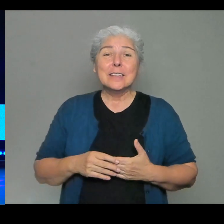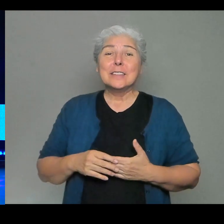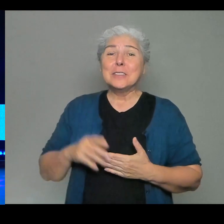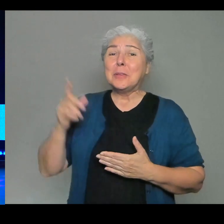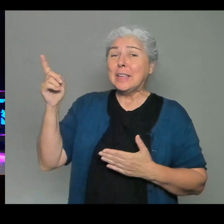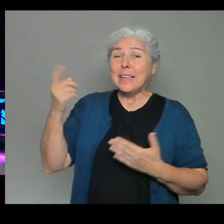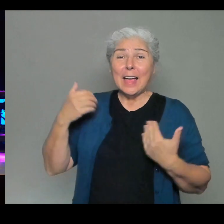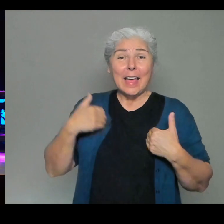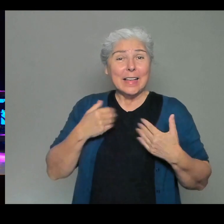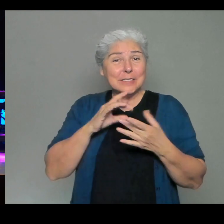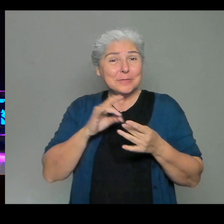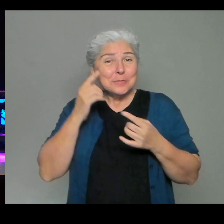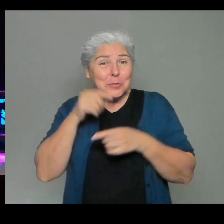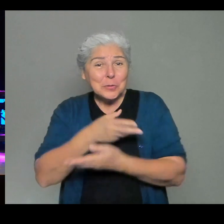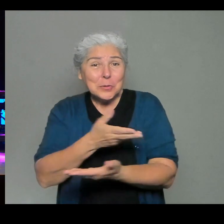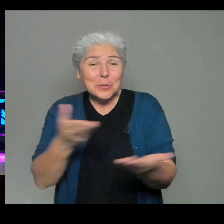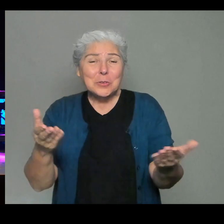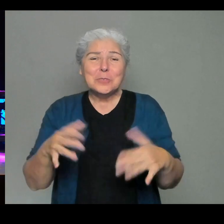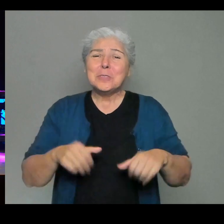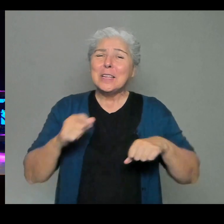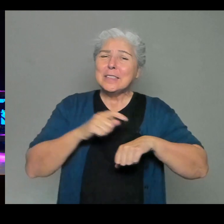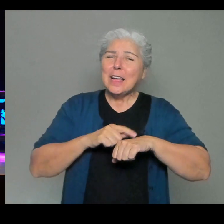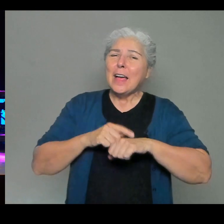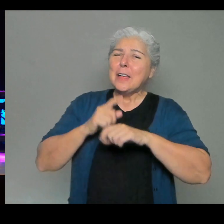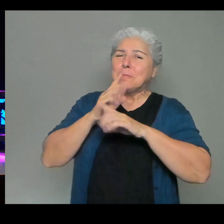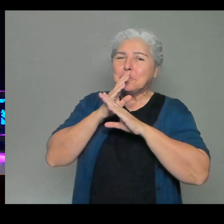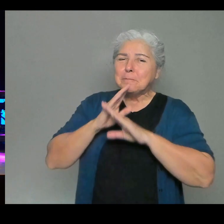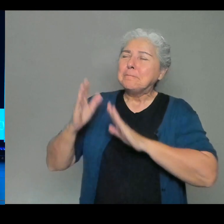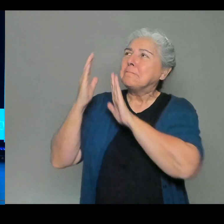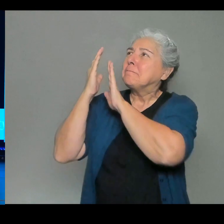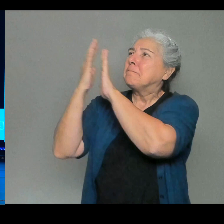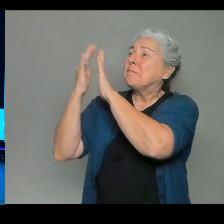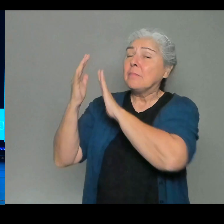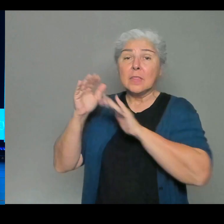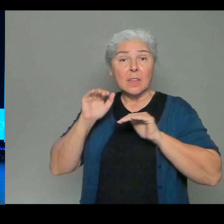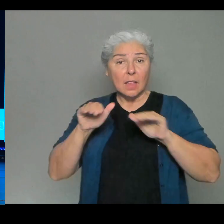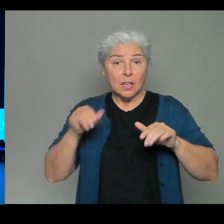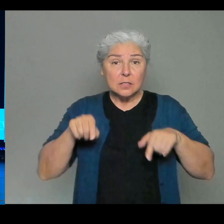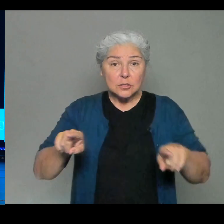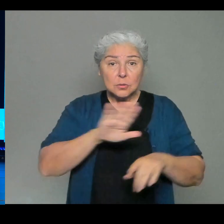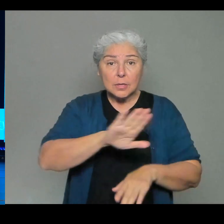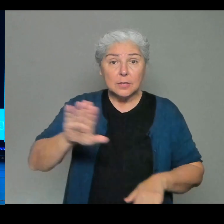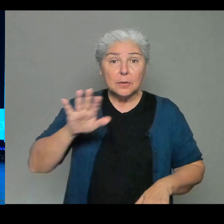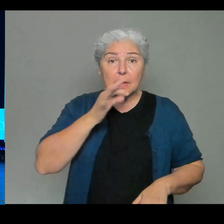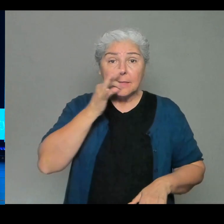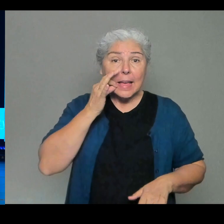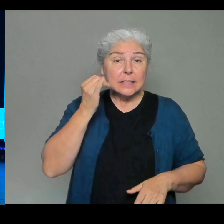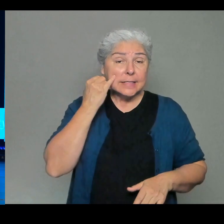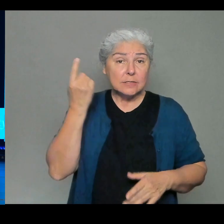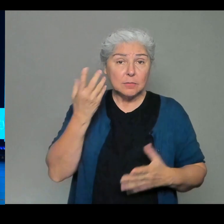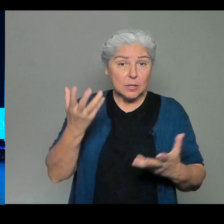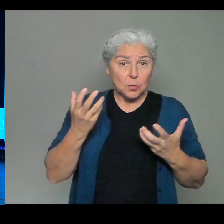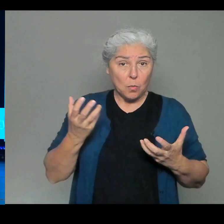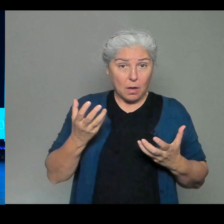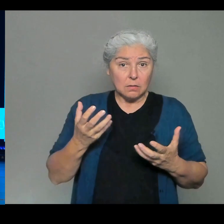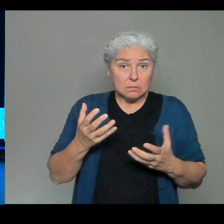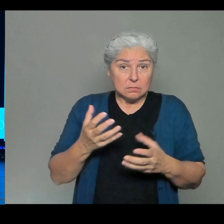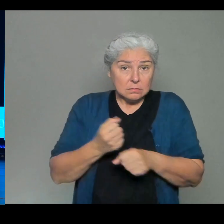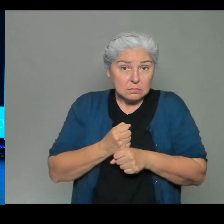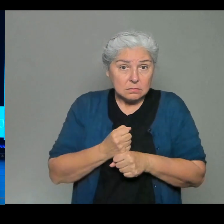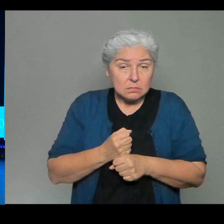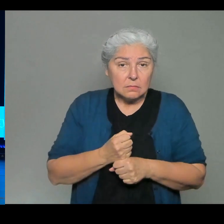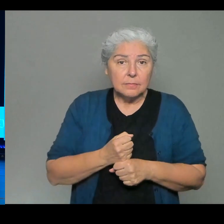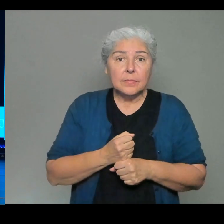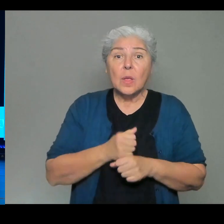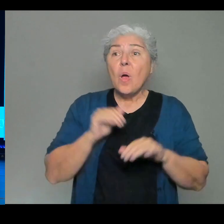haven't pre-programmed what he's supposed to tell you. So spend some time today. And if there's anything in your fast that you want to get, and